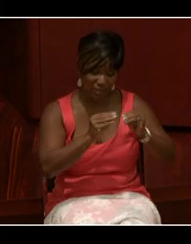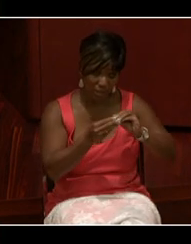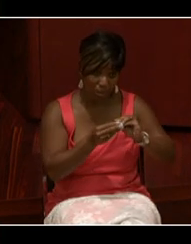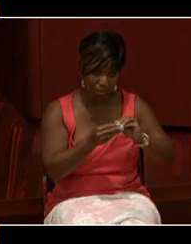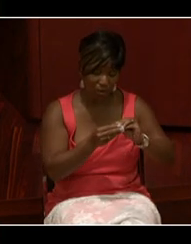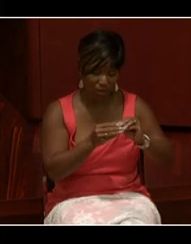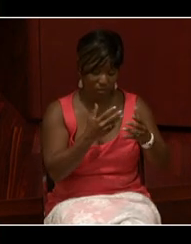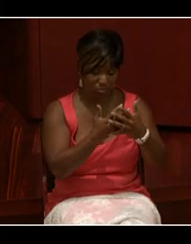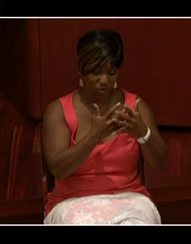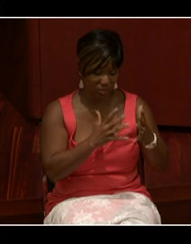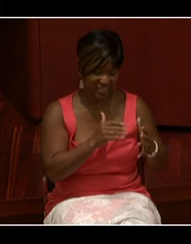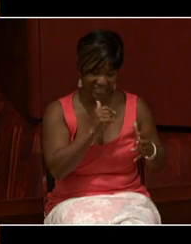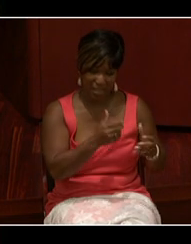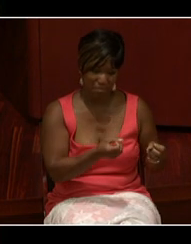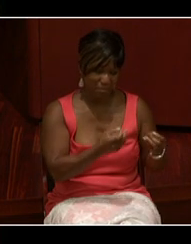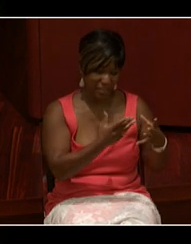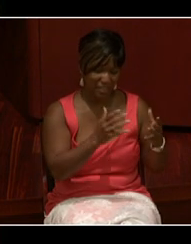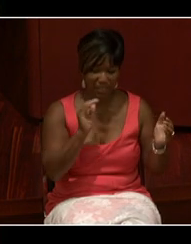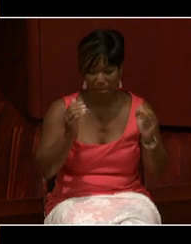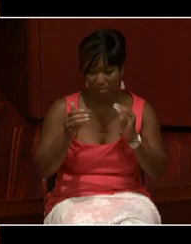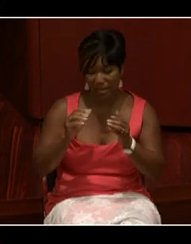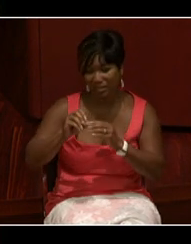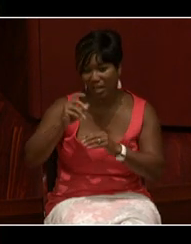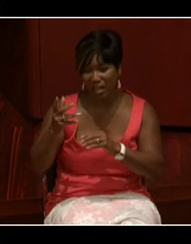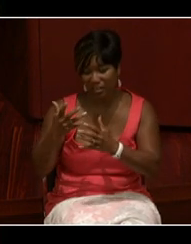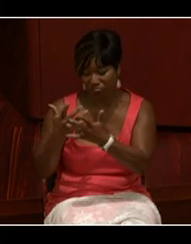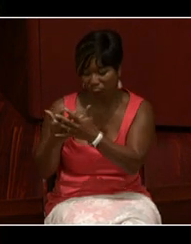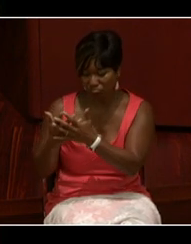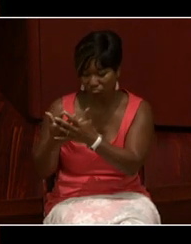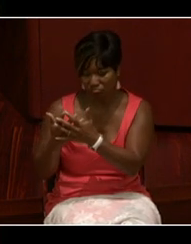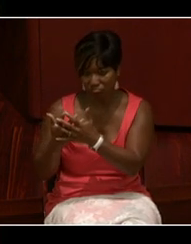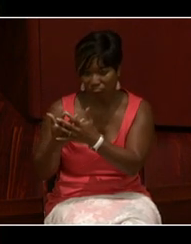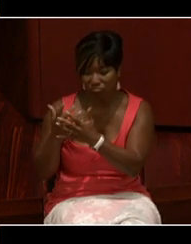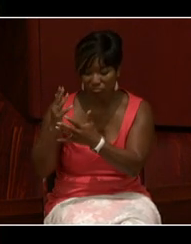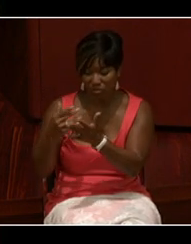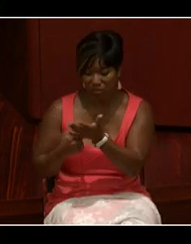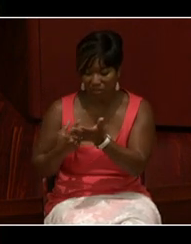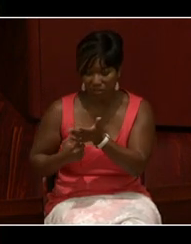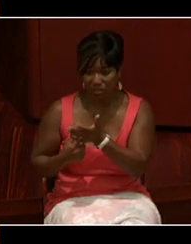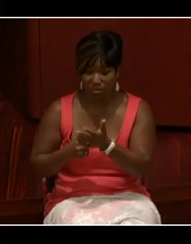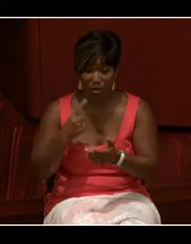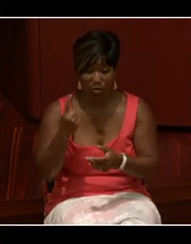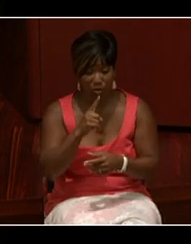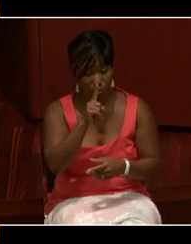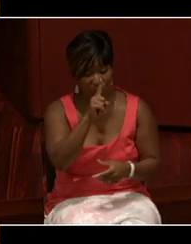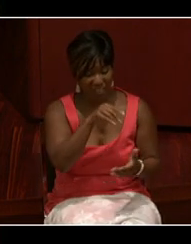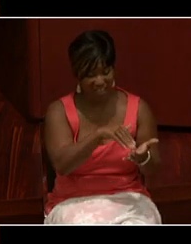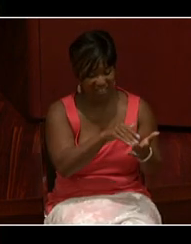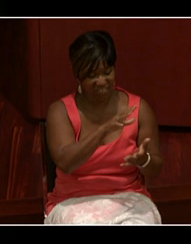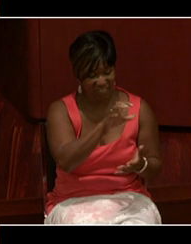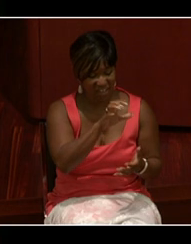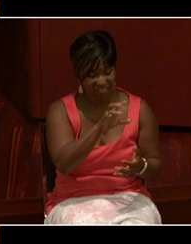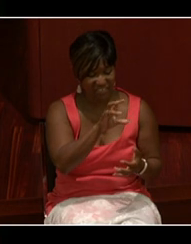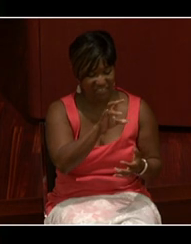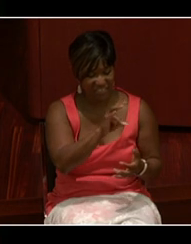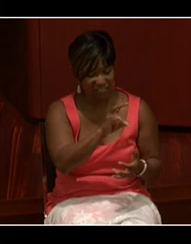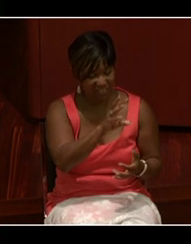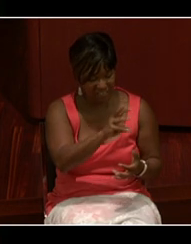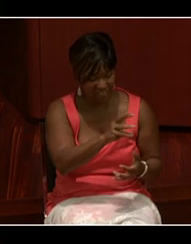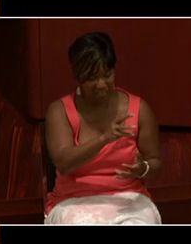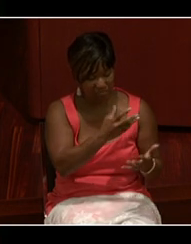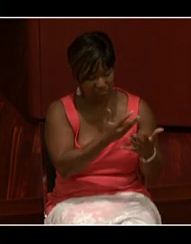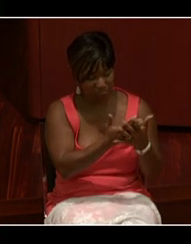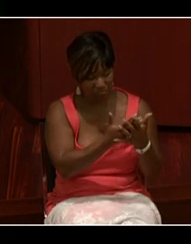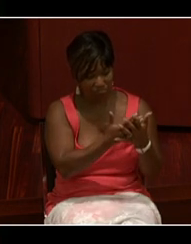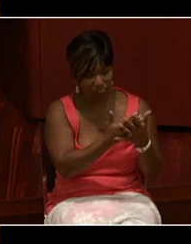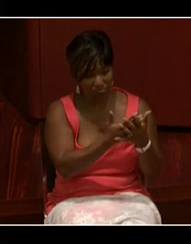Alcatraz is not that many in comparison with other institutes we'll talk about today. Only 1,576 inmates logged in at